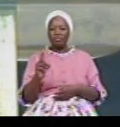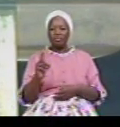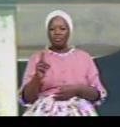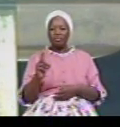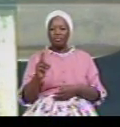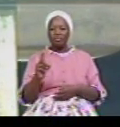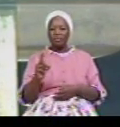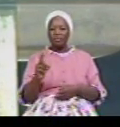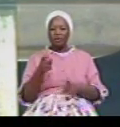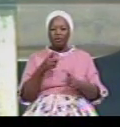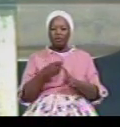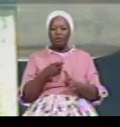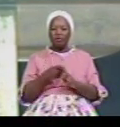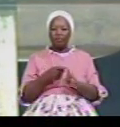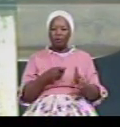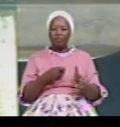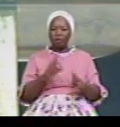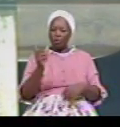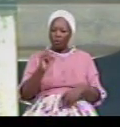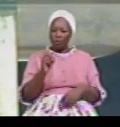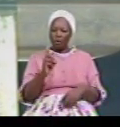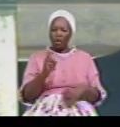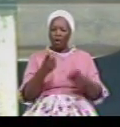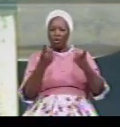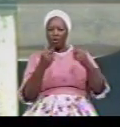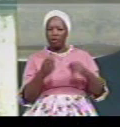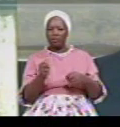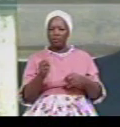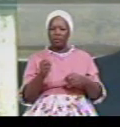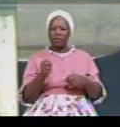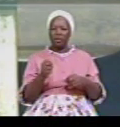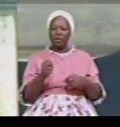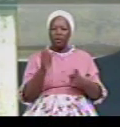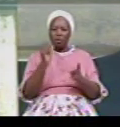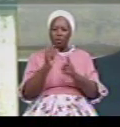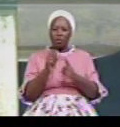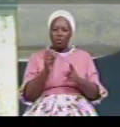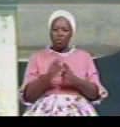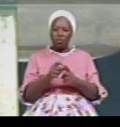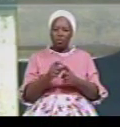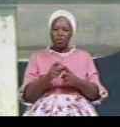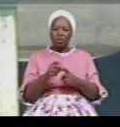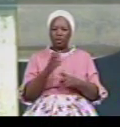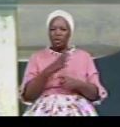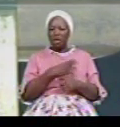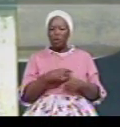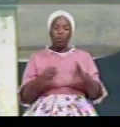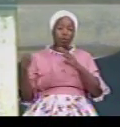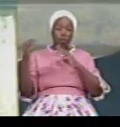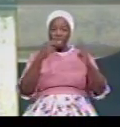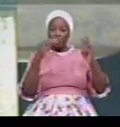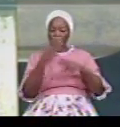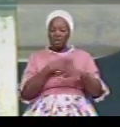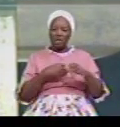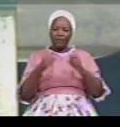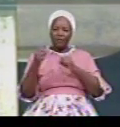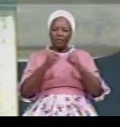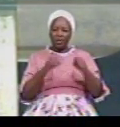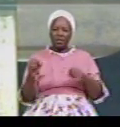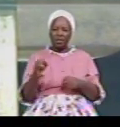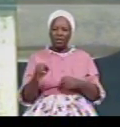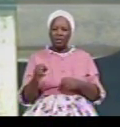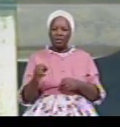"From whence come wars and fightings among you? Come